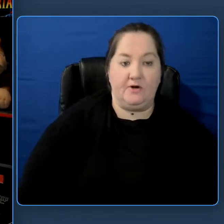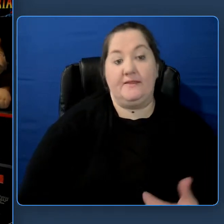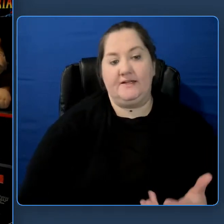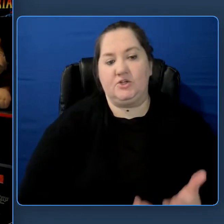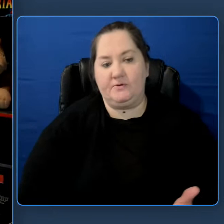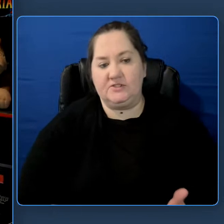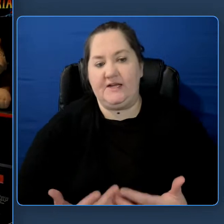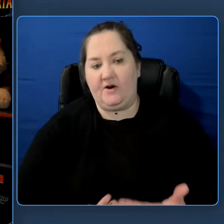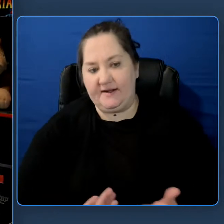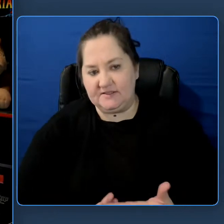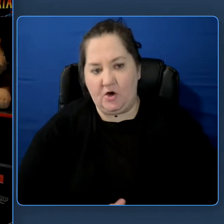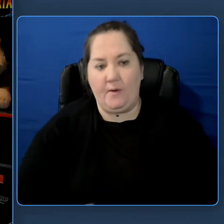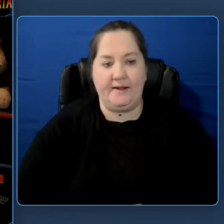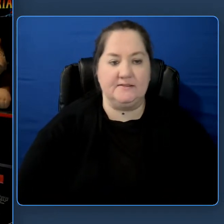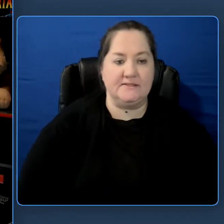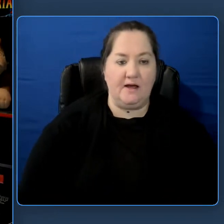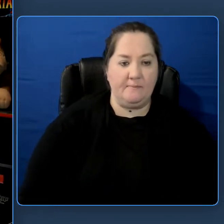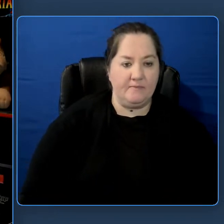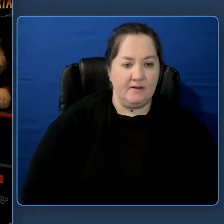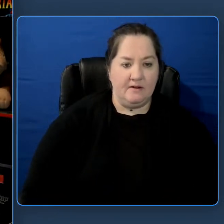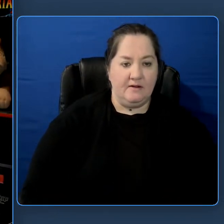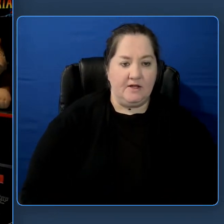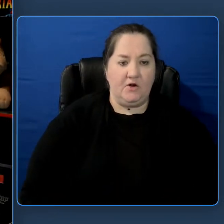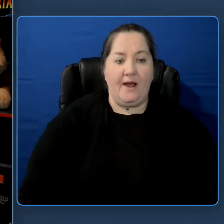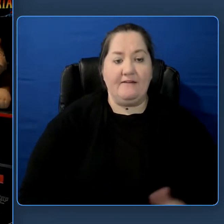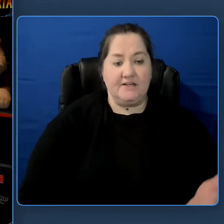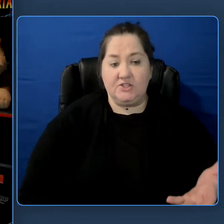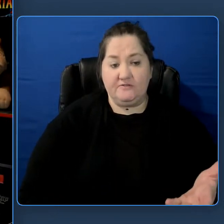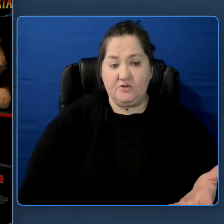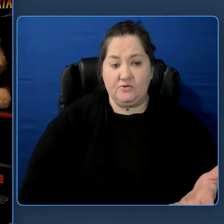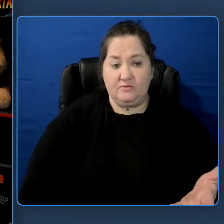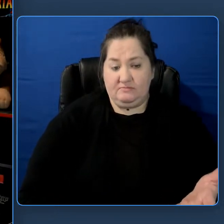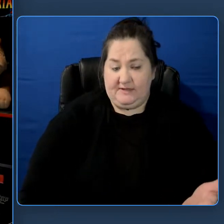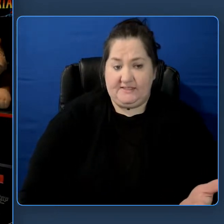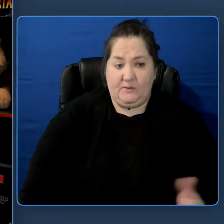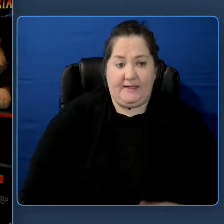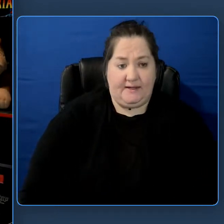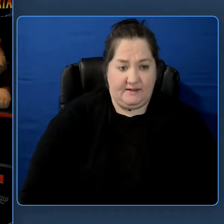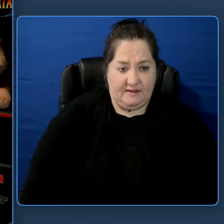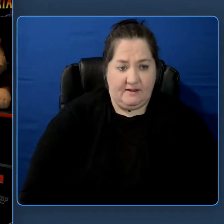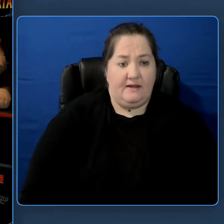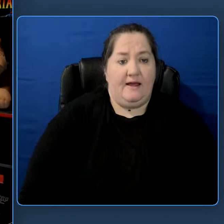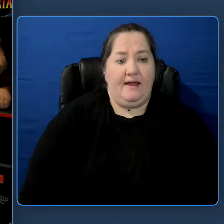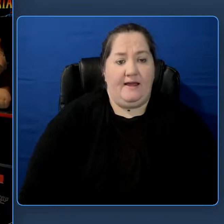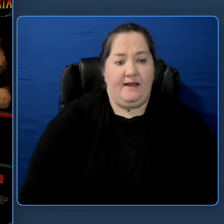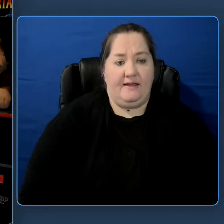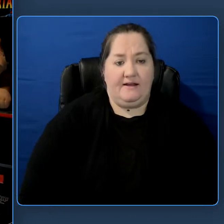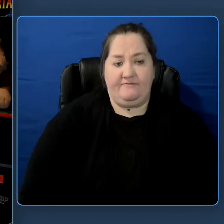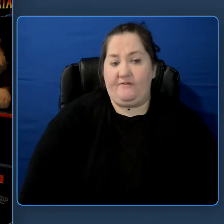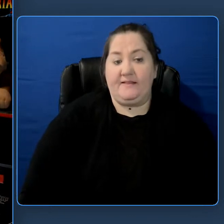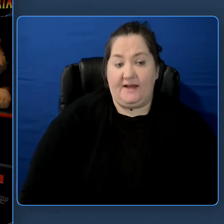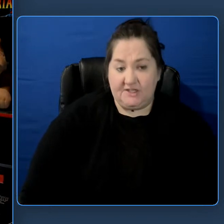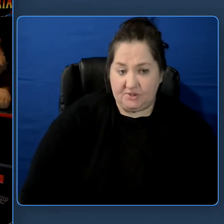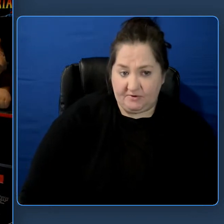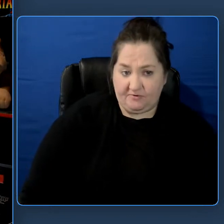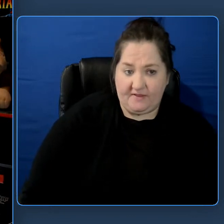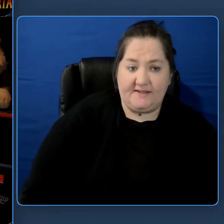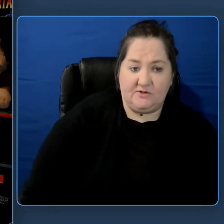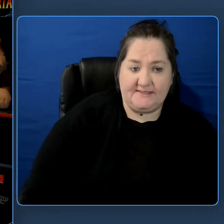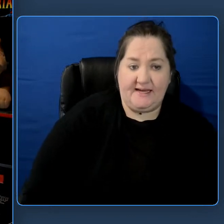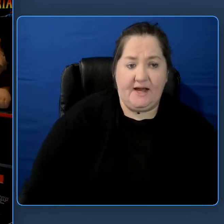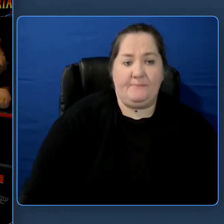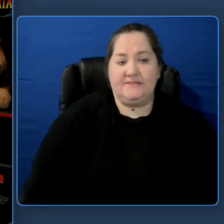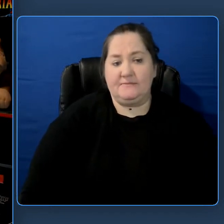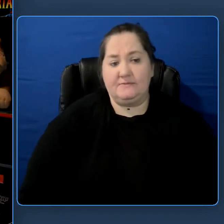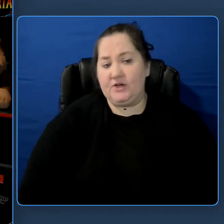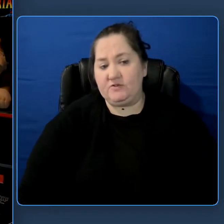an interpreter and then the interpreter's there and it's going. Some, I have an interview next week and I finally got an interpreter for